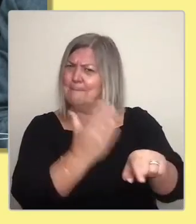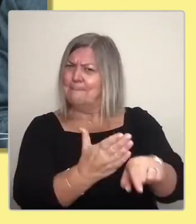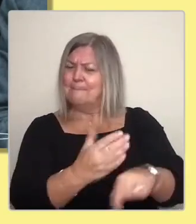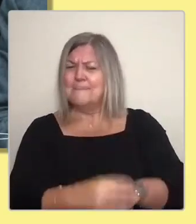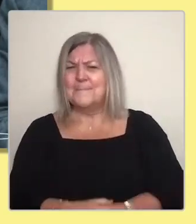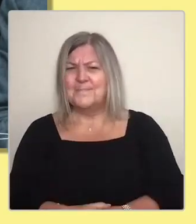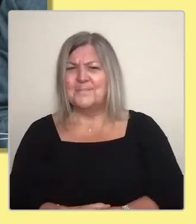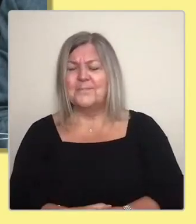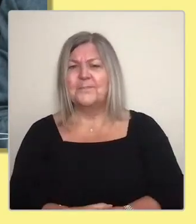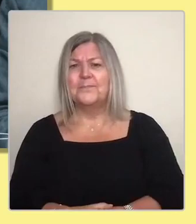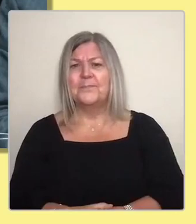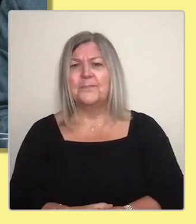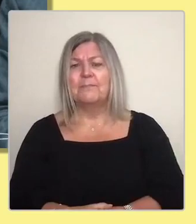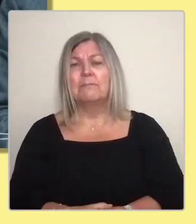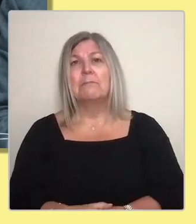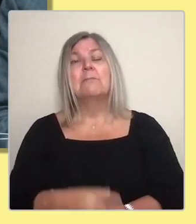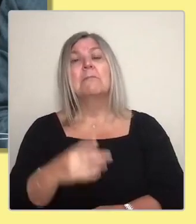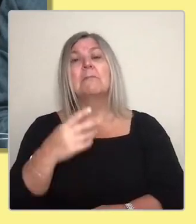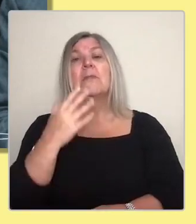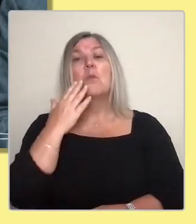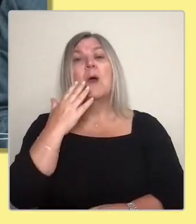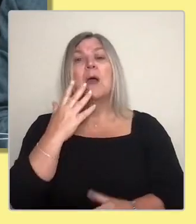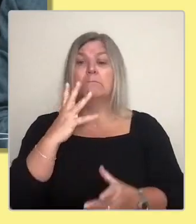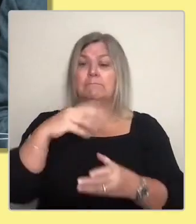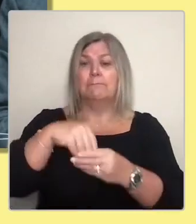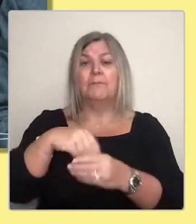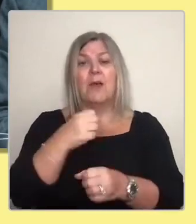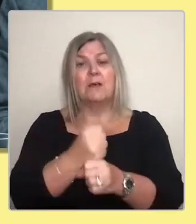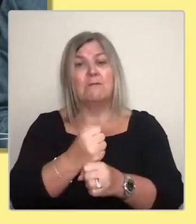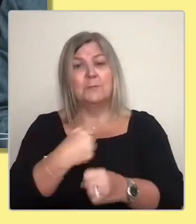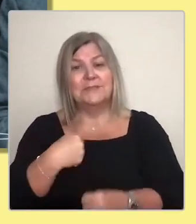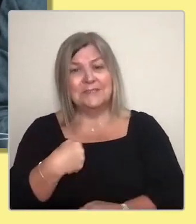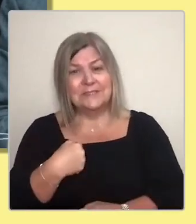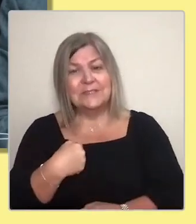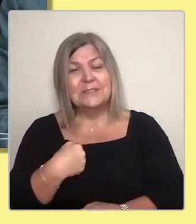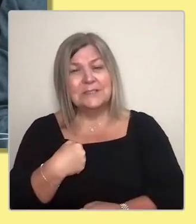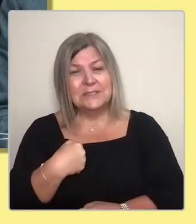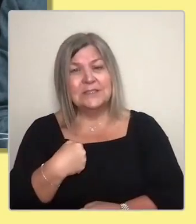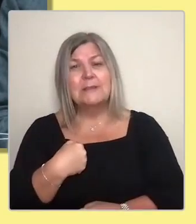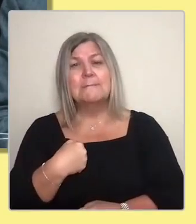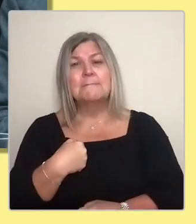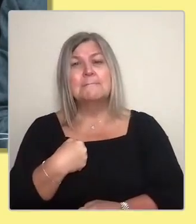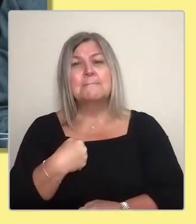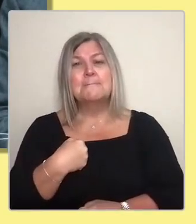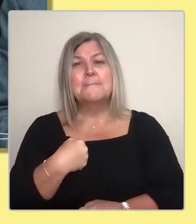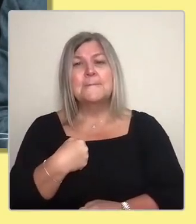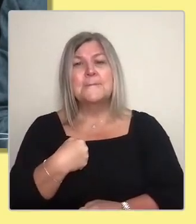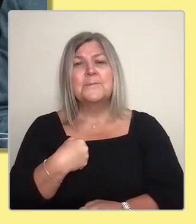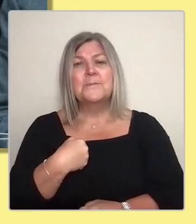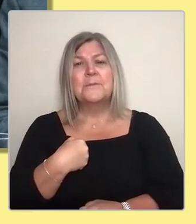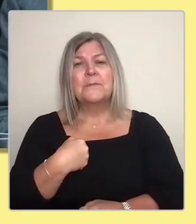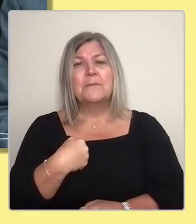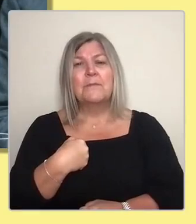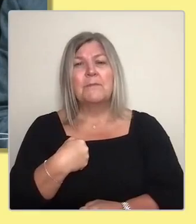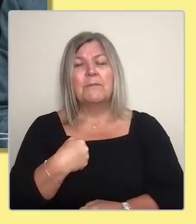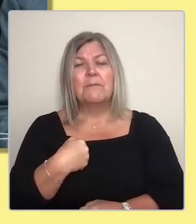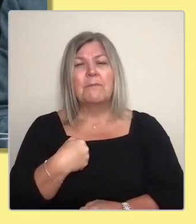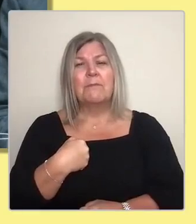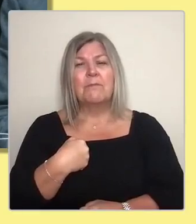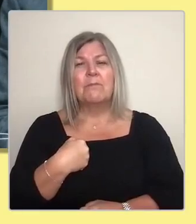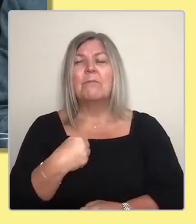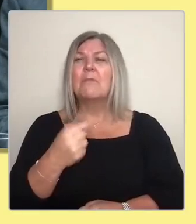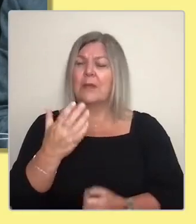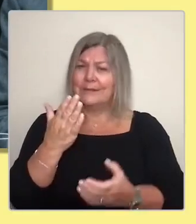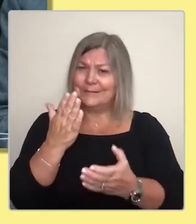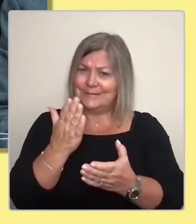first got elected, you're kind of chucked in the deep end when you first become an MSP or an MP. And I think there's definitely ways that we